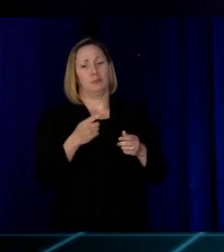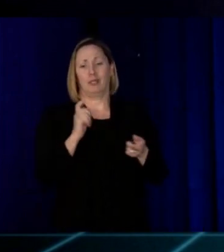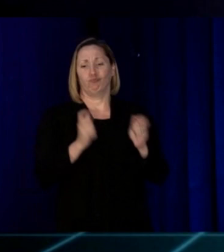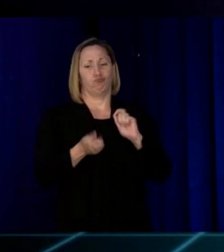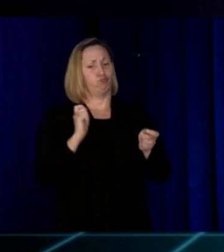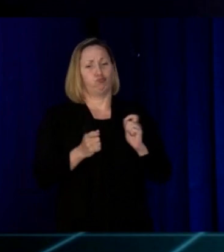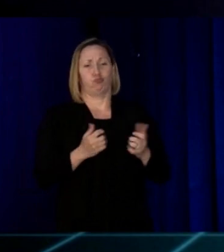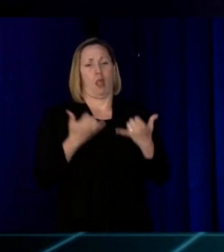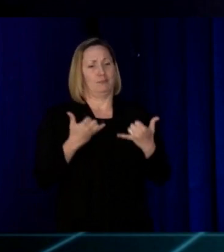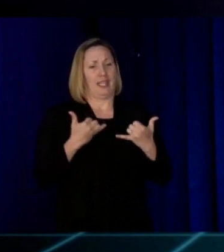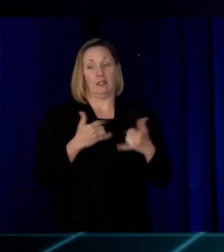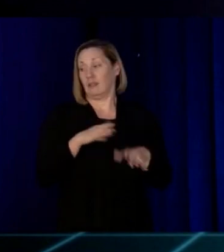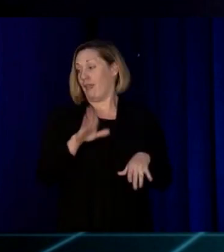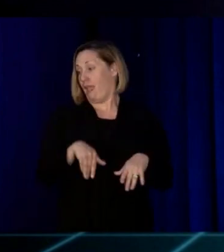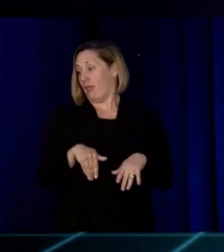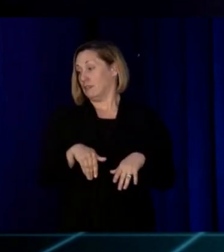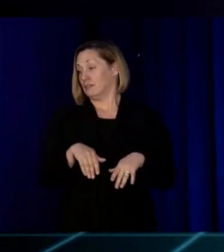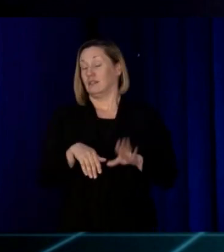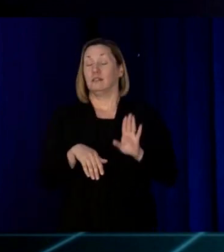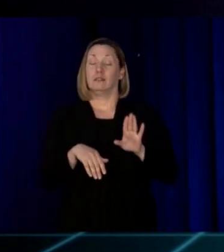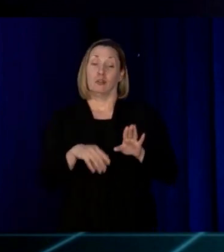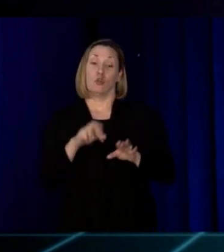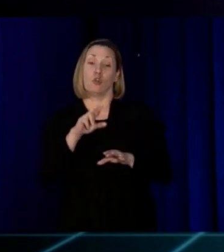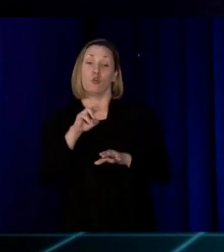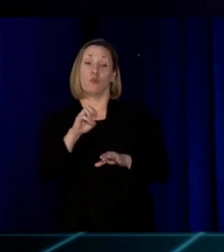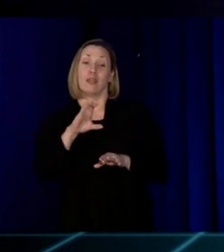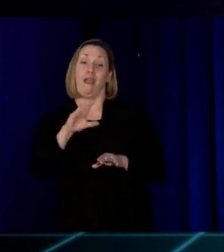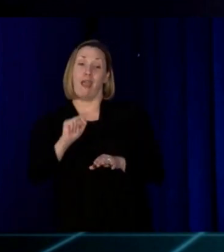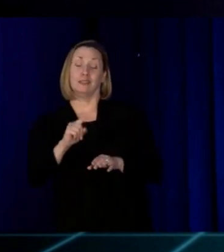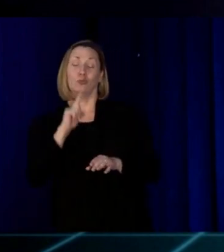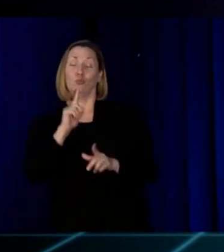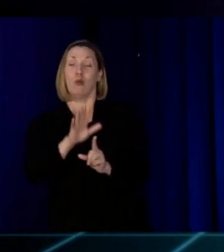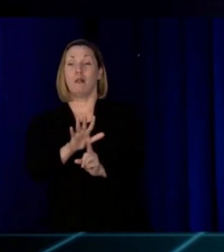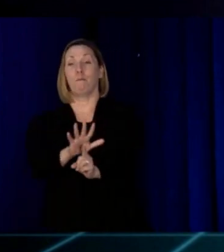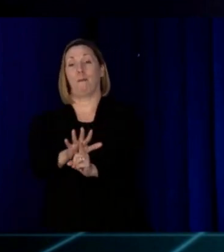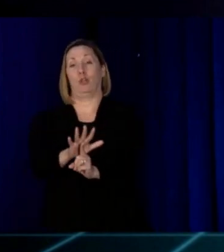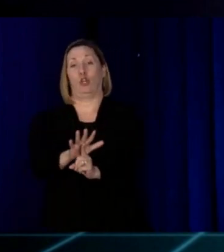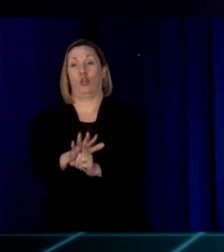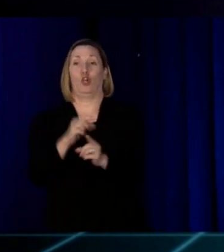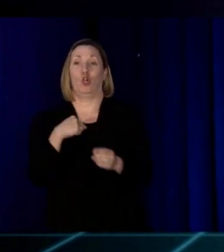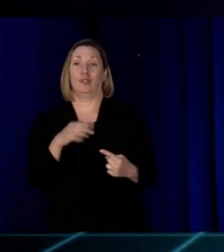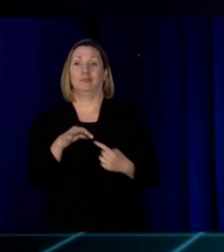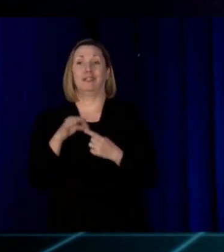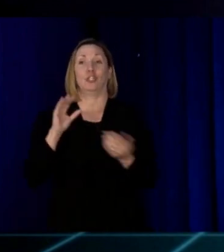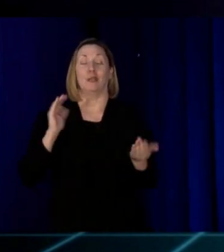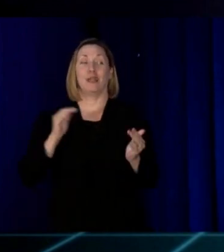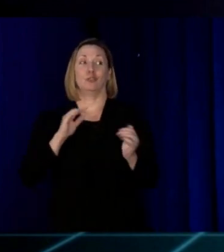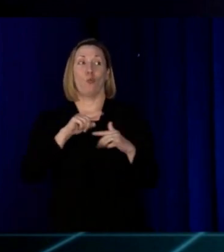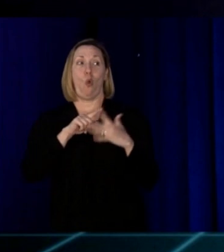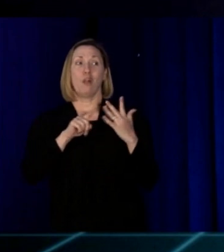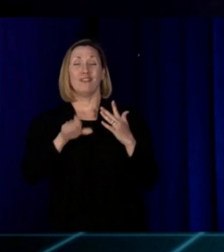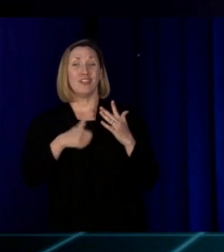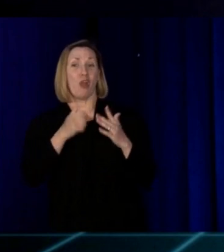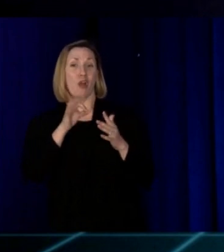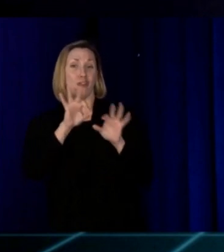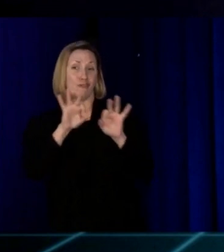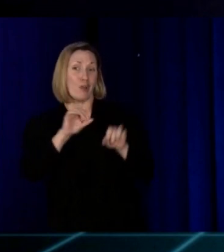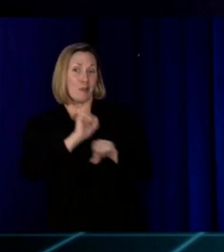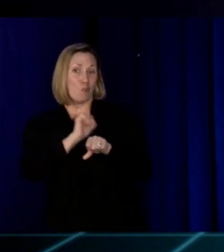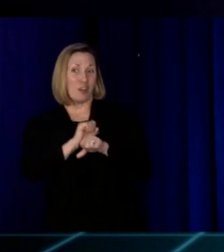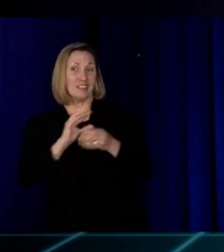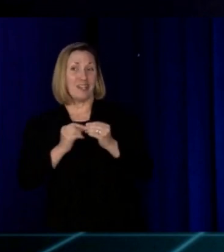And besides, React is really, really popular, especially compared to all of the other frameworks. The numbers